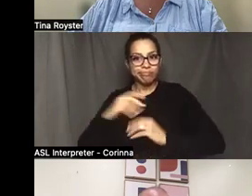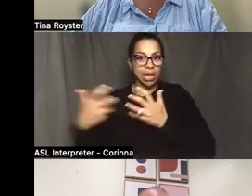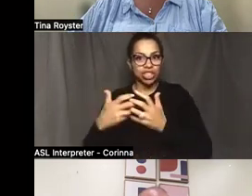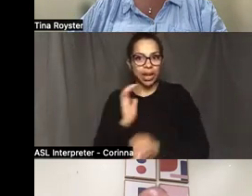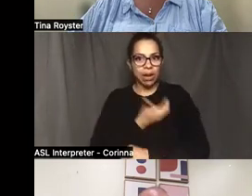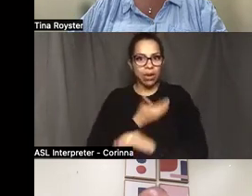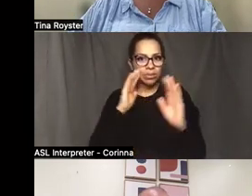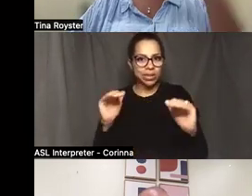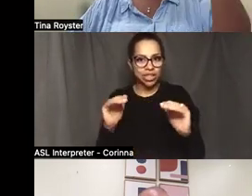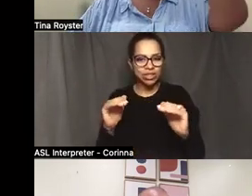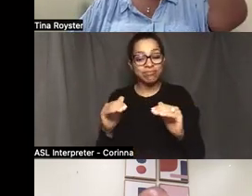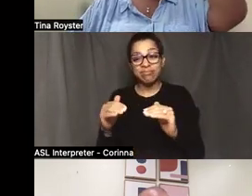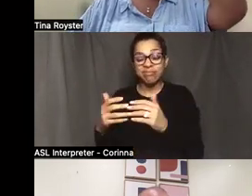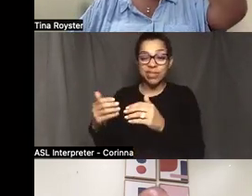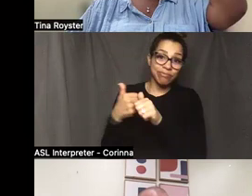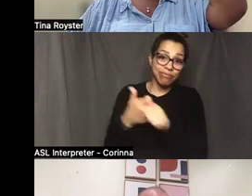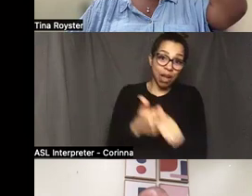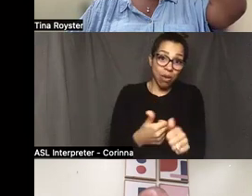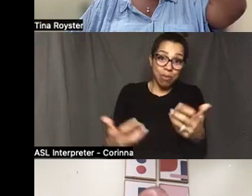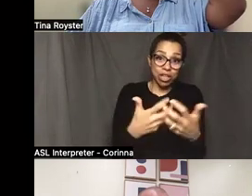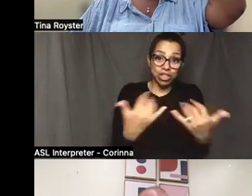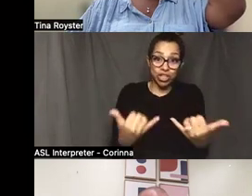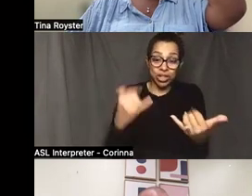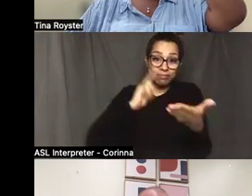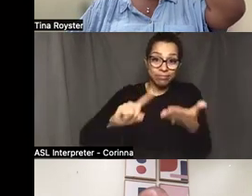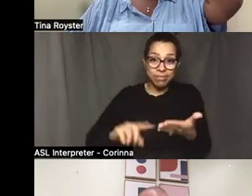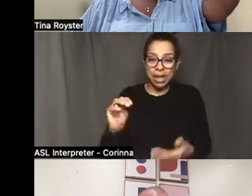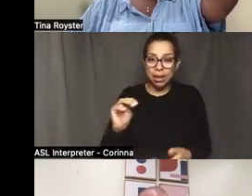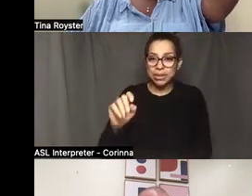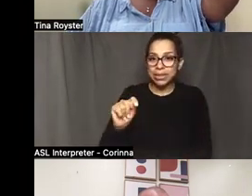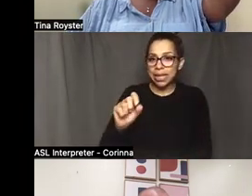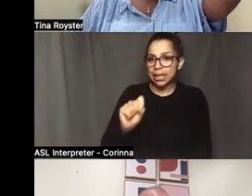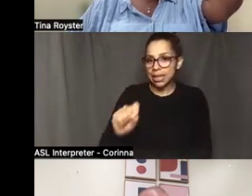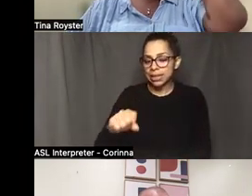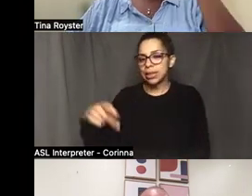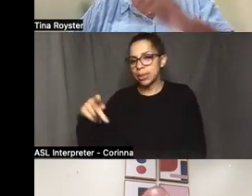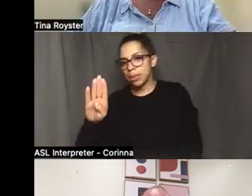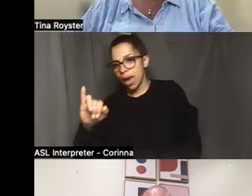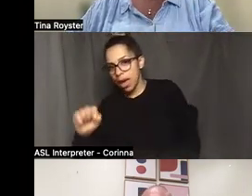current research in terms of MTSS, PBIS, and restorative practice.